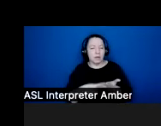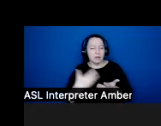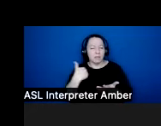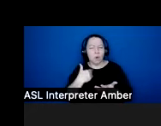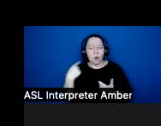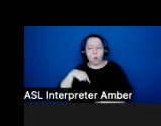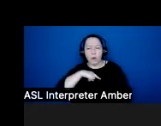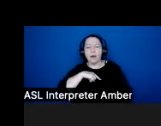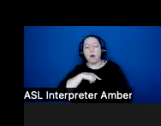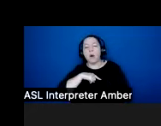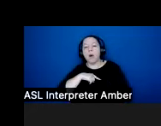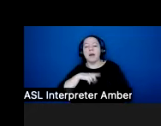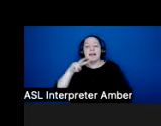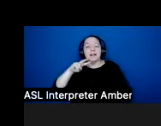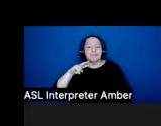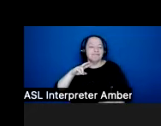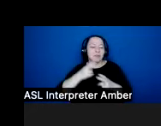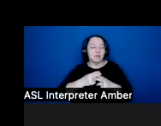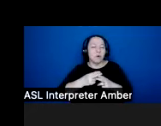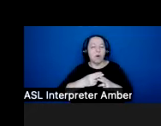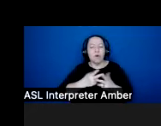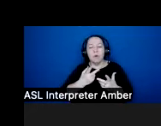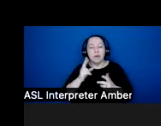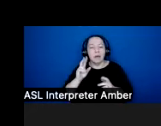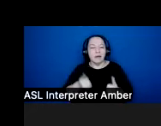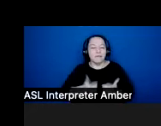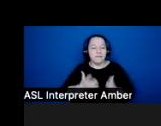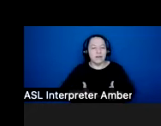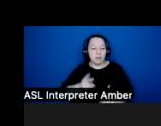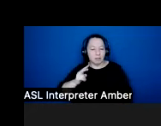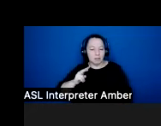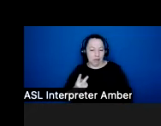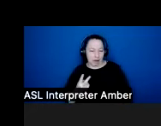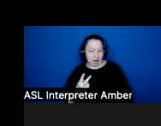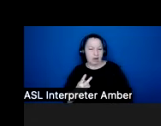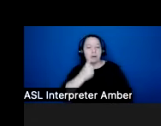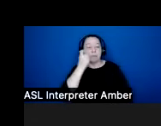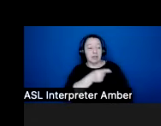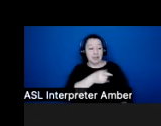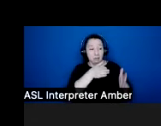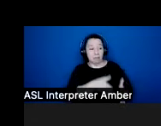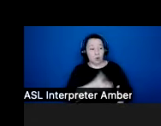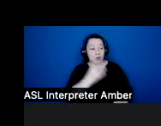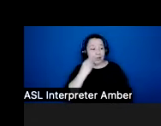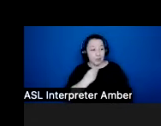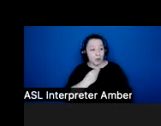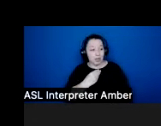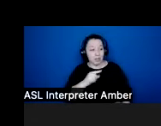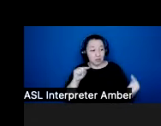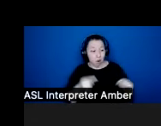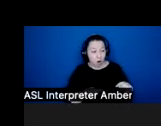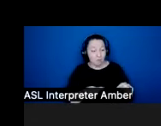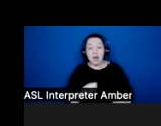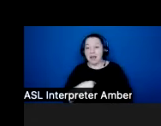victims as advocates because we're carrying everybody else's stuff. So how do we let that go? Yep,